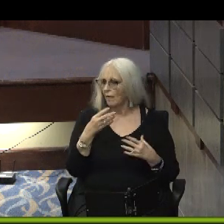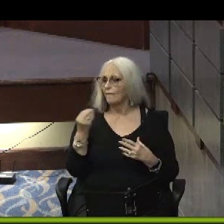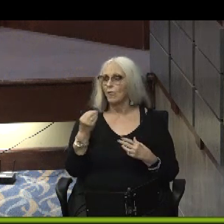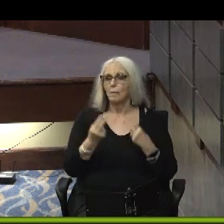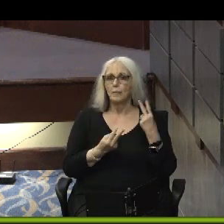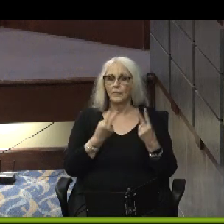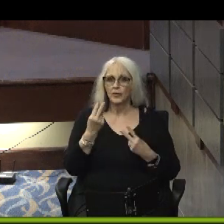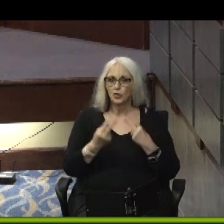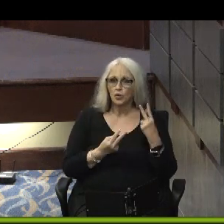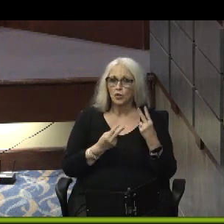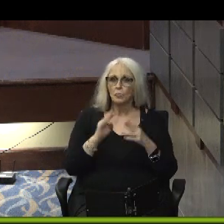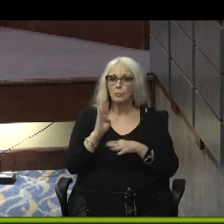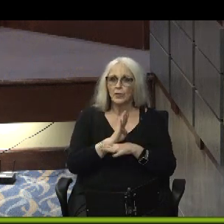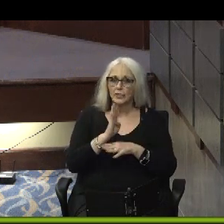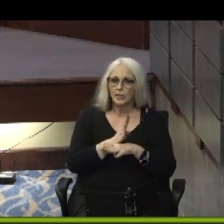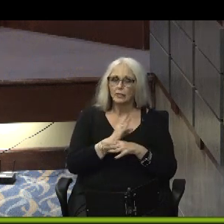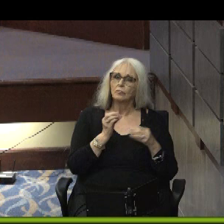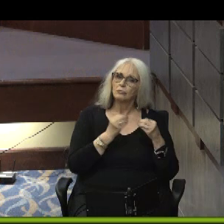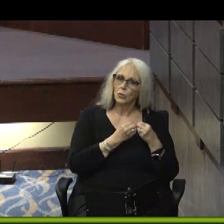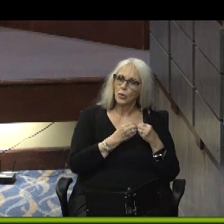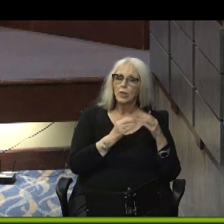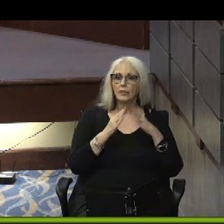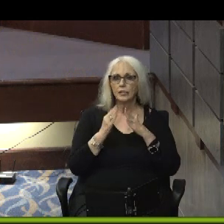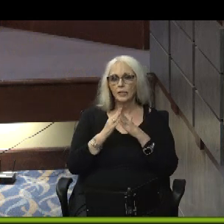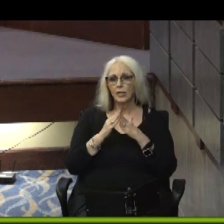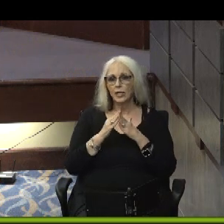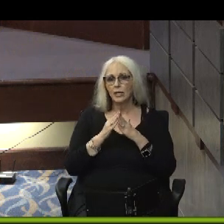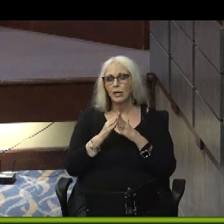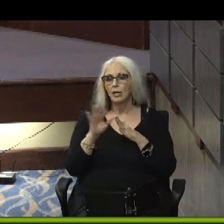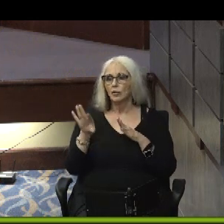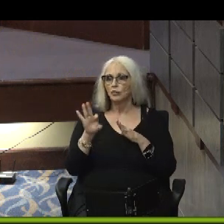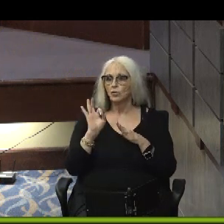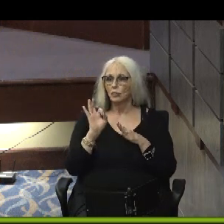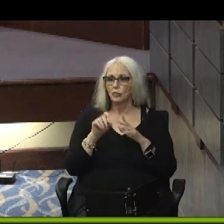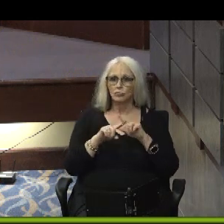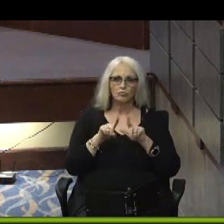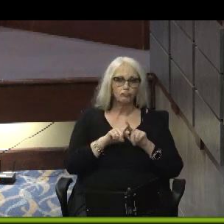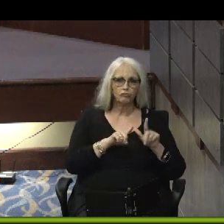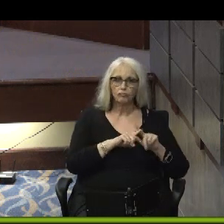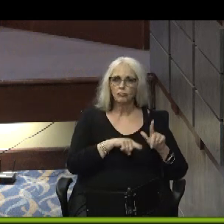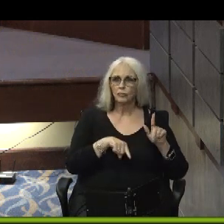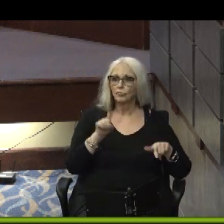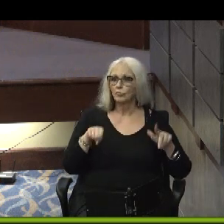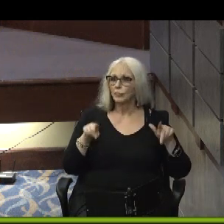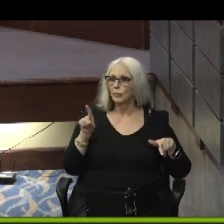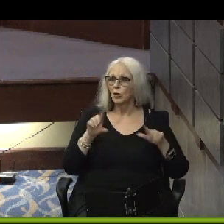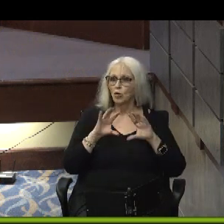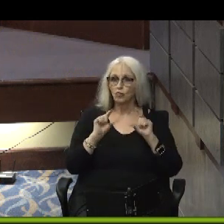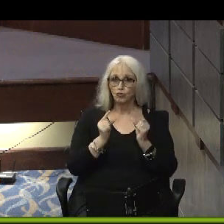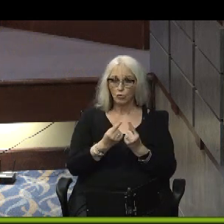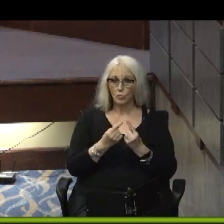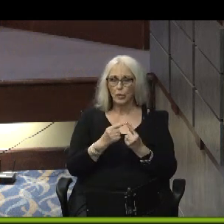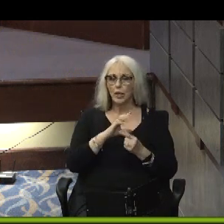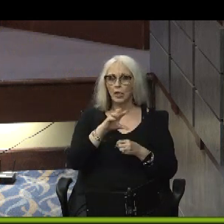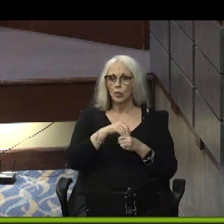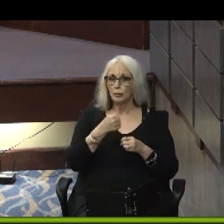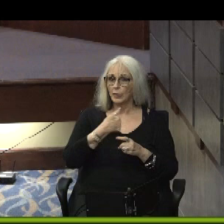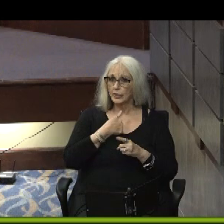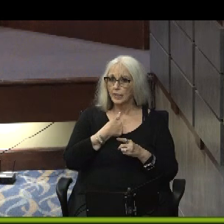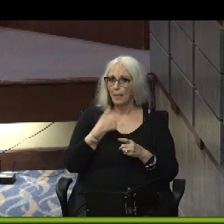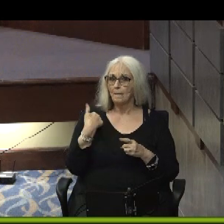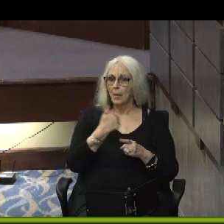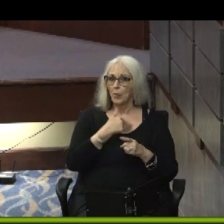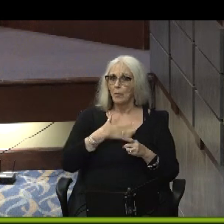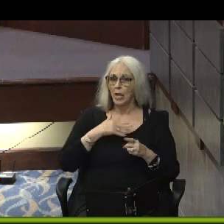and more. The city put together a diverse group to review the submitted proposals. Members of the review committee included myself and members of my